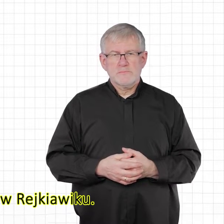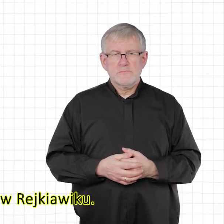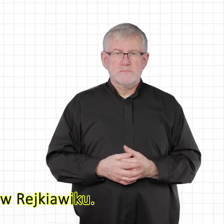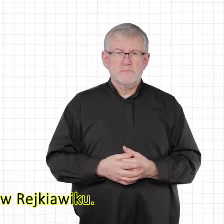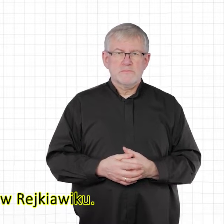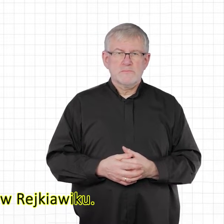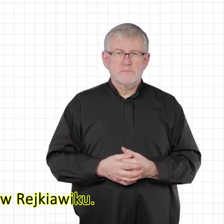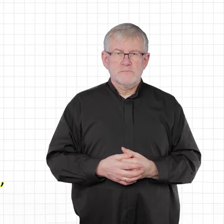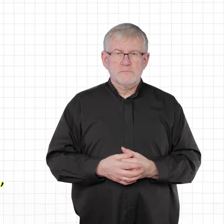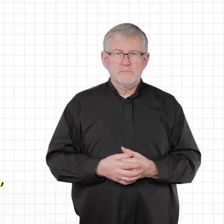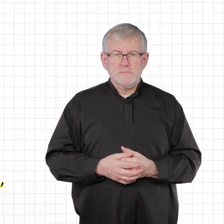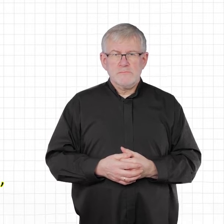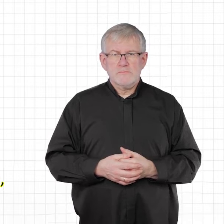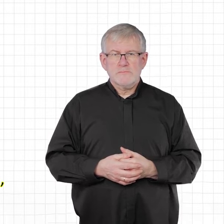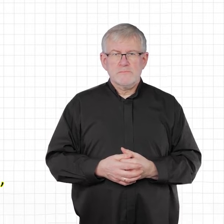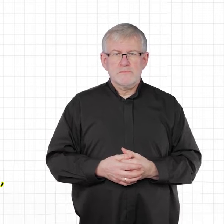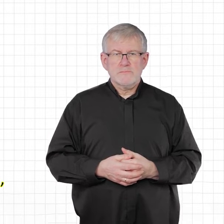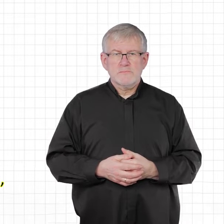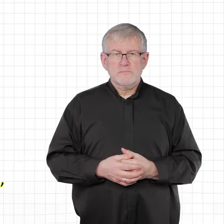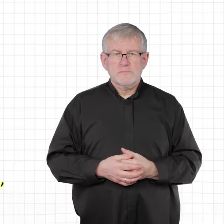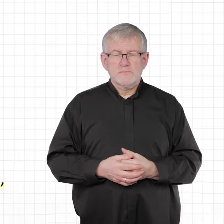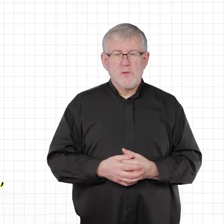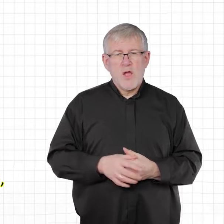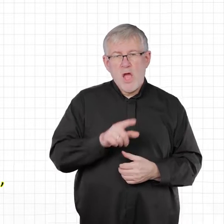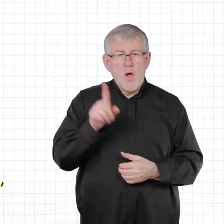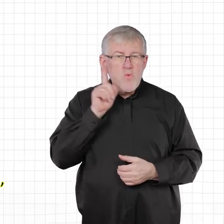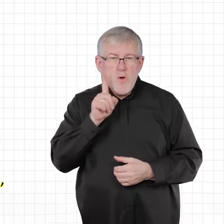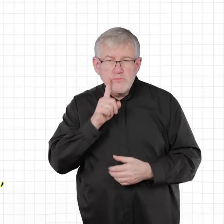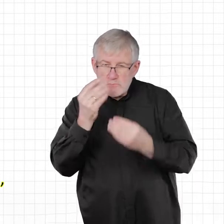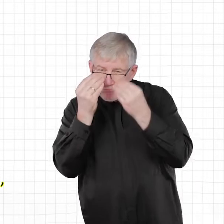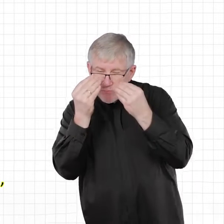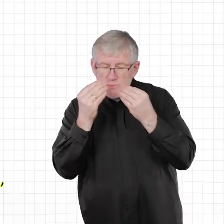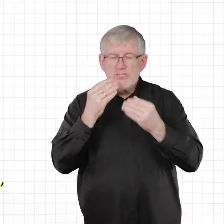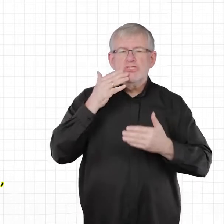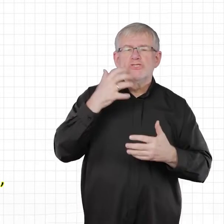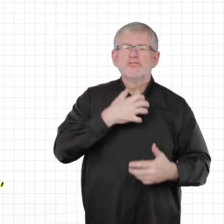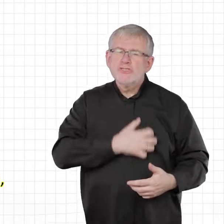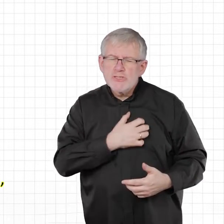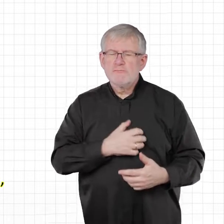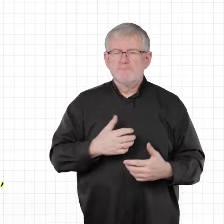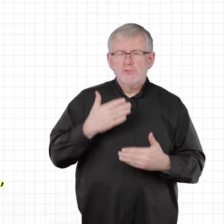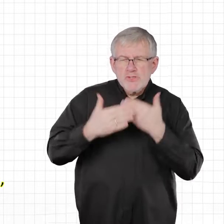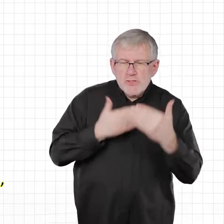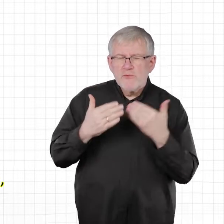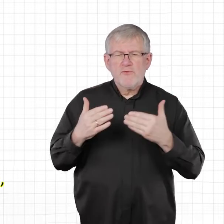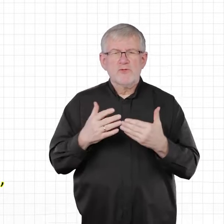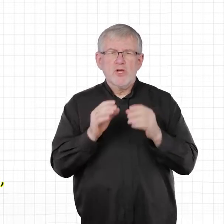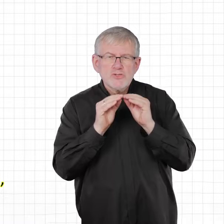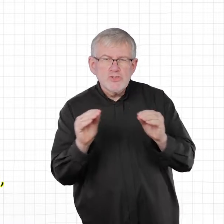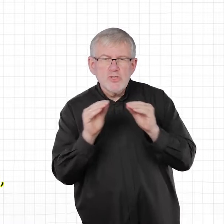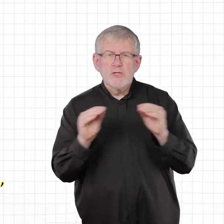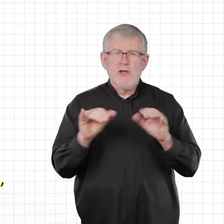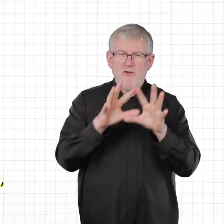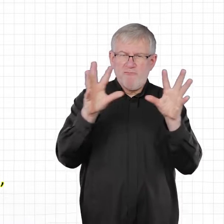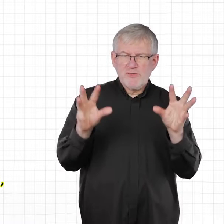this youth council in Reykjavík, where the youth council has one meeting every year with the